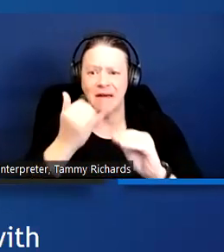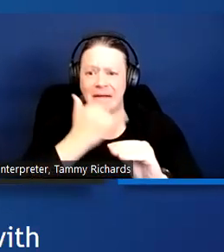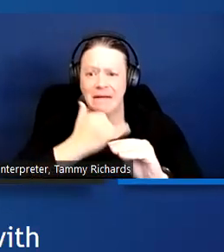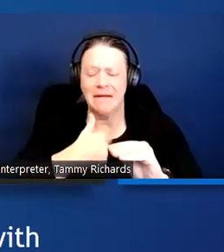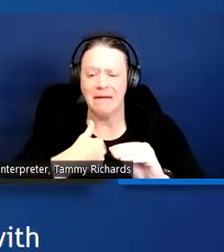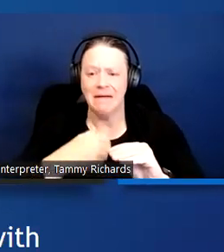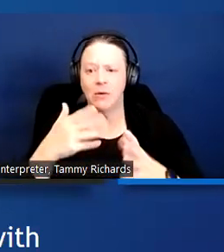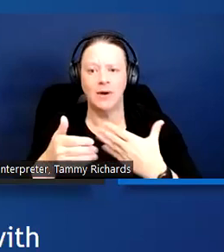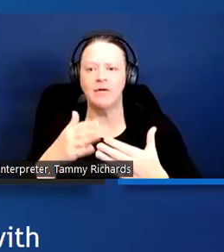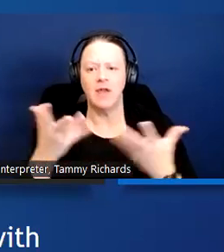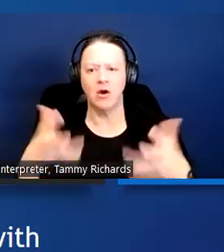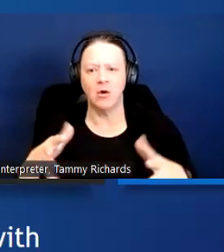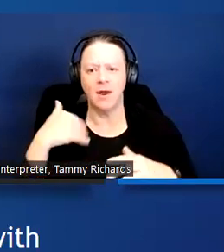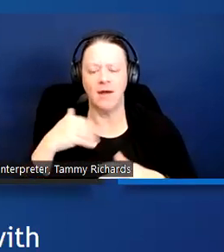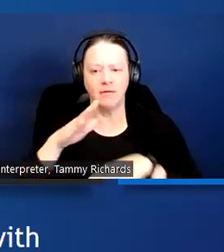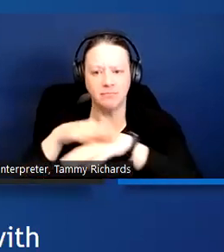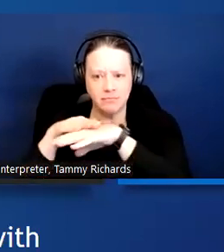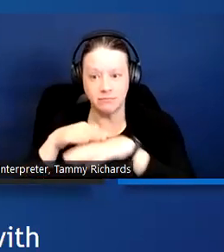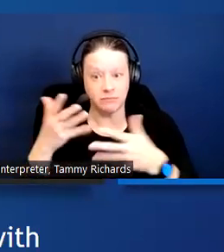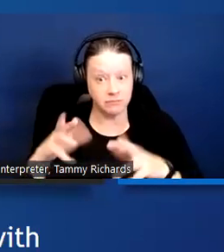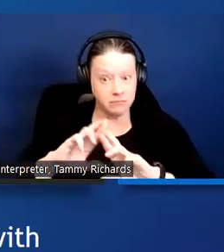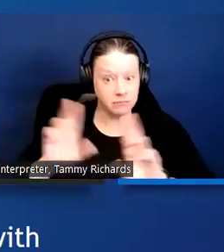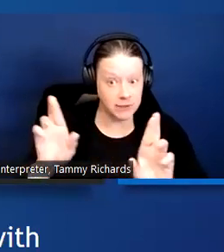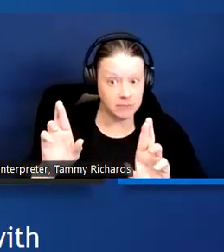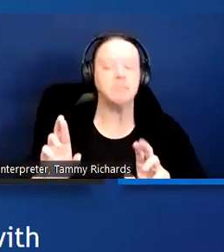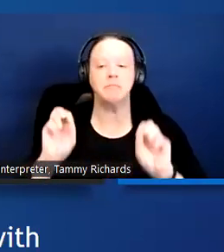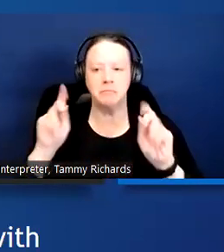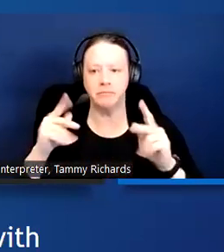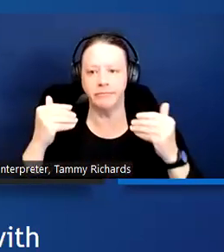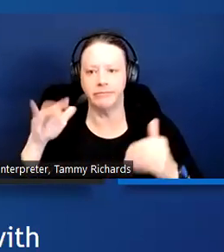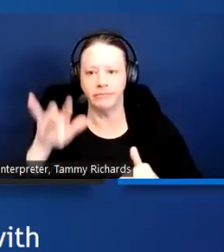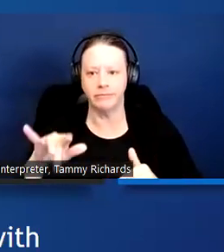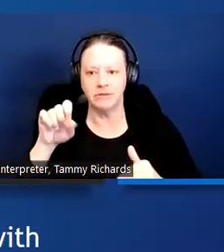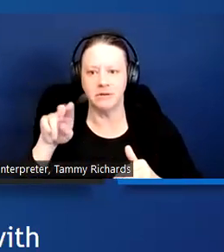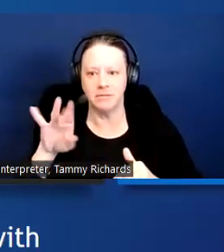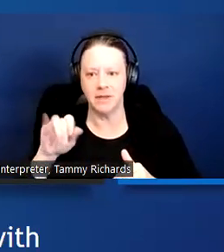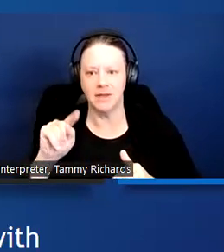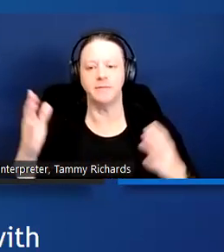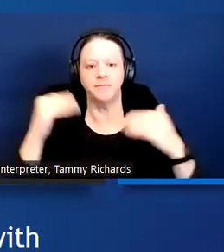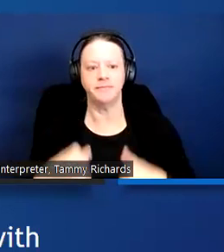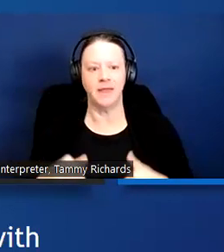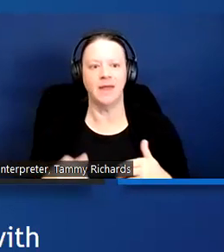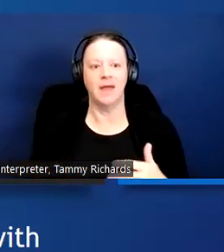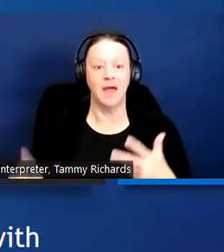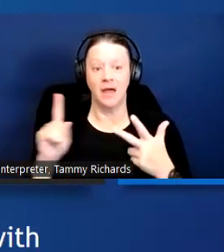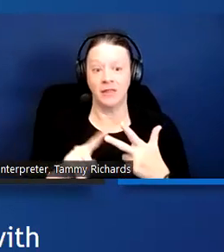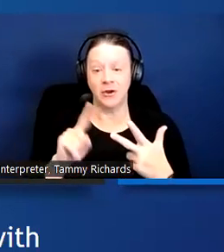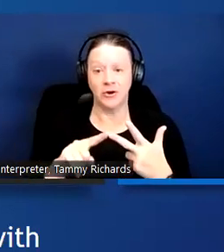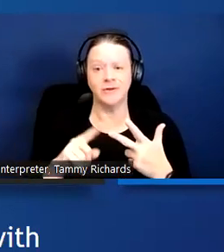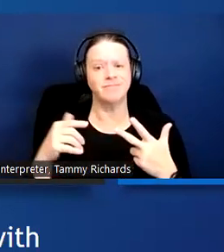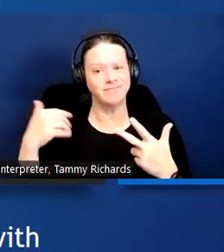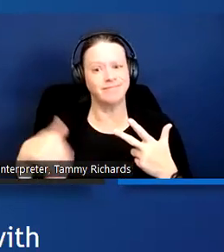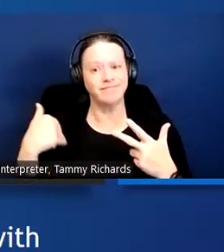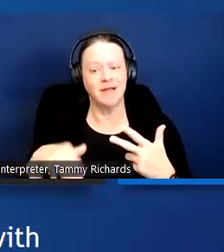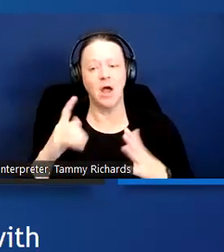problem. And then finally, required by law. It's the one that will ultimately always end up